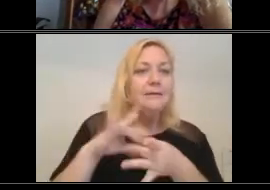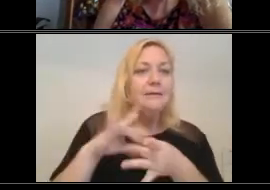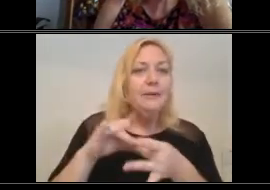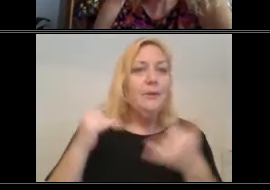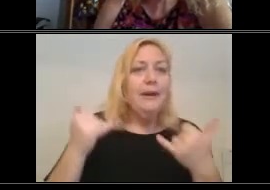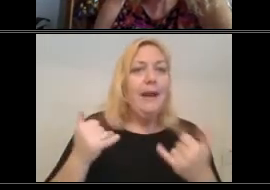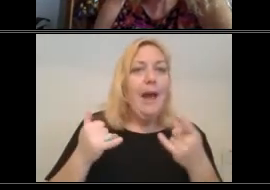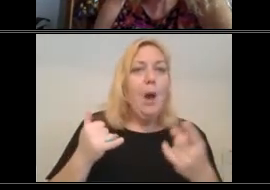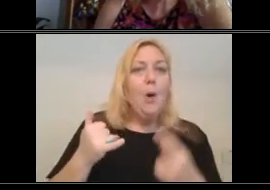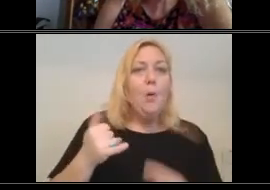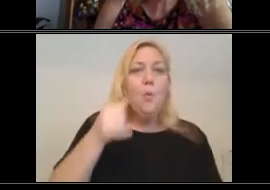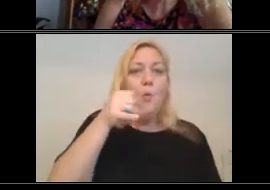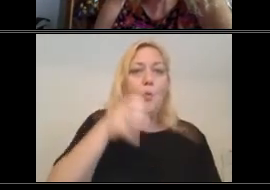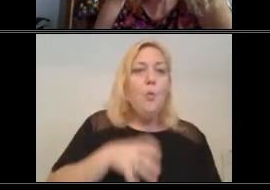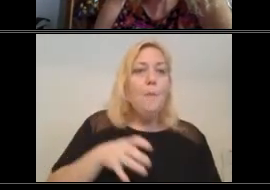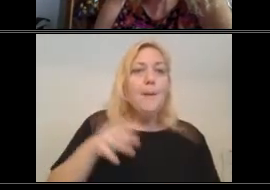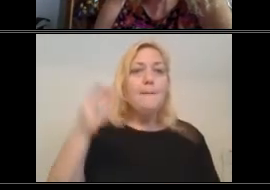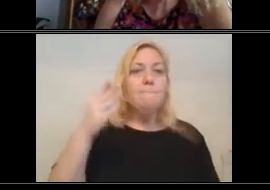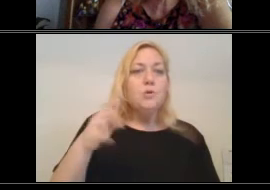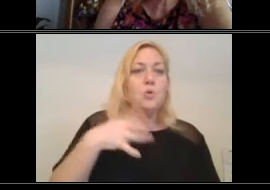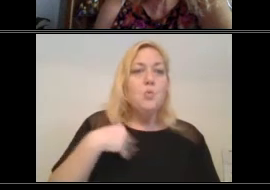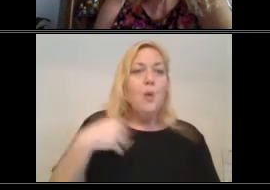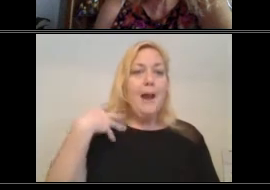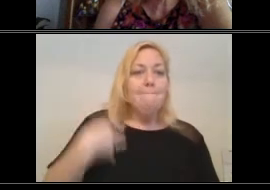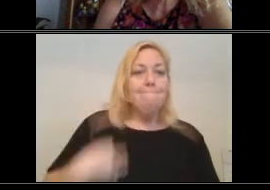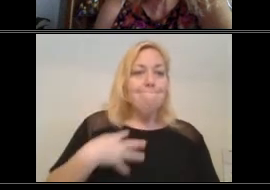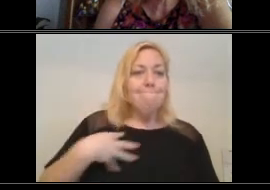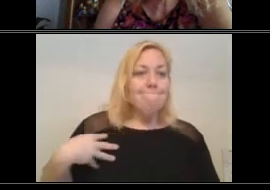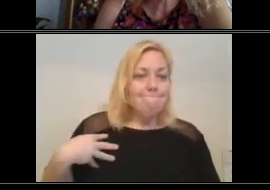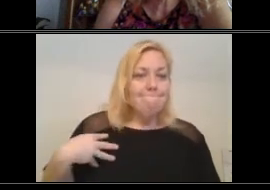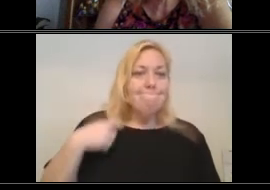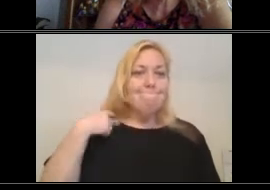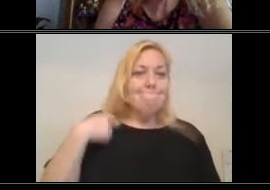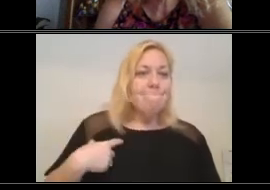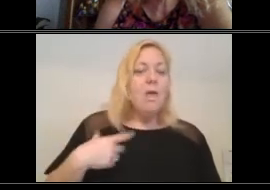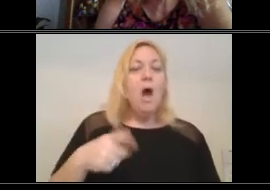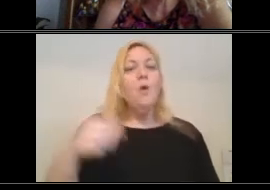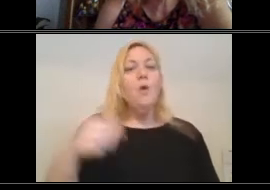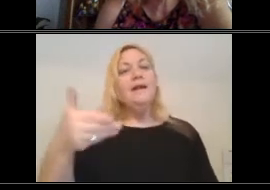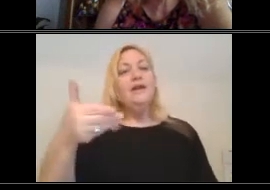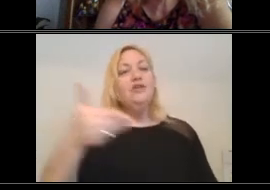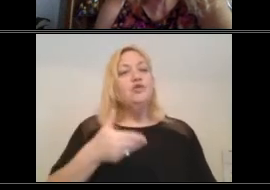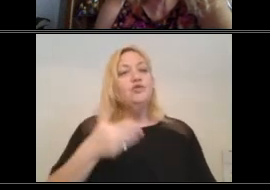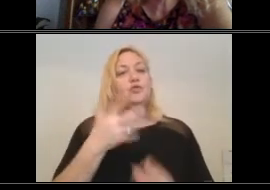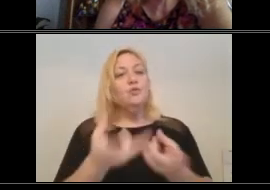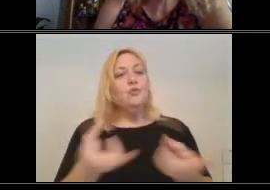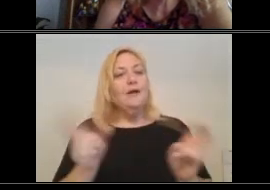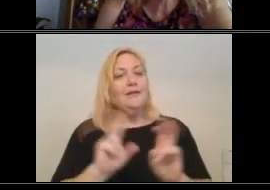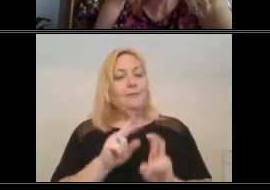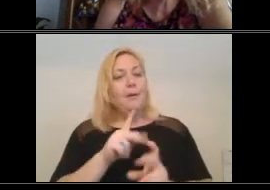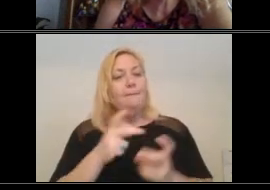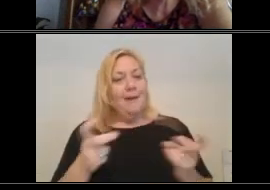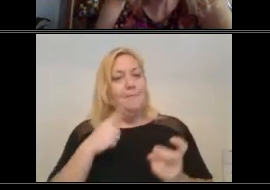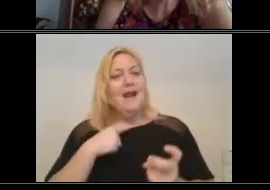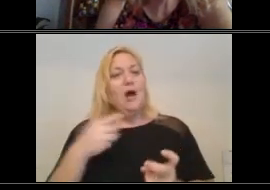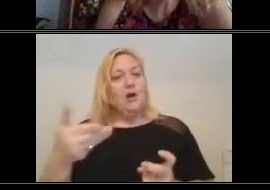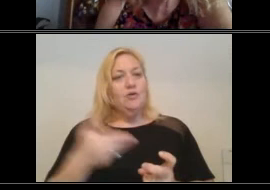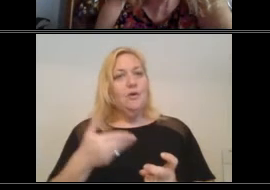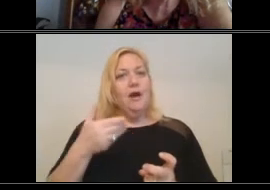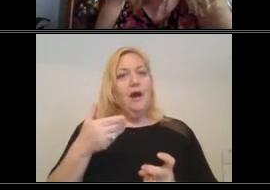let's see. I want to first introduce some roundtable panelists, but let me introduce myself first. I'm